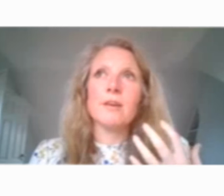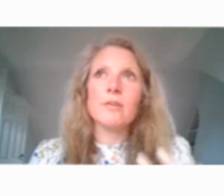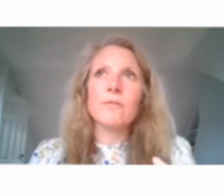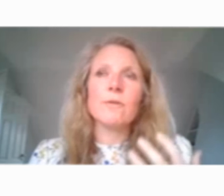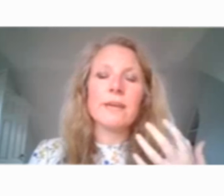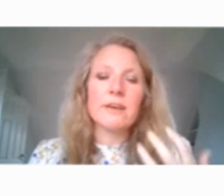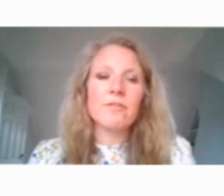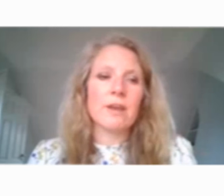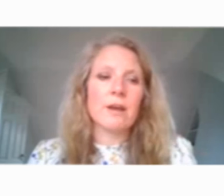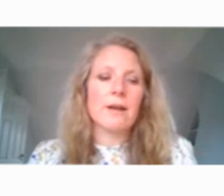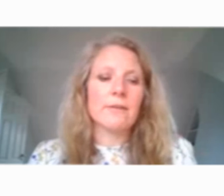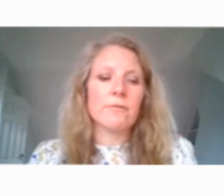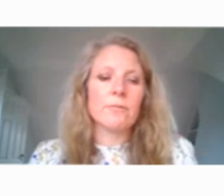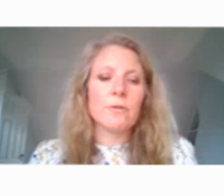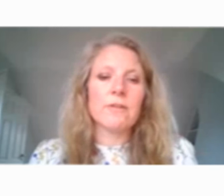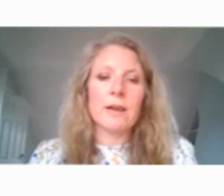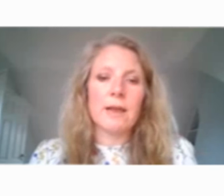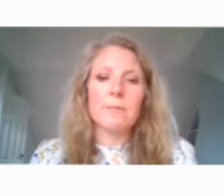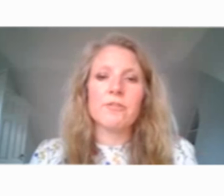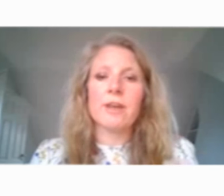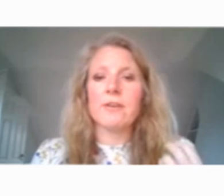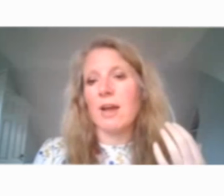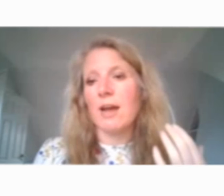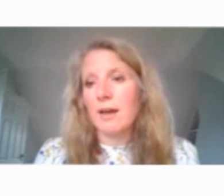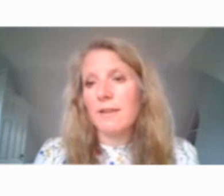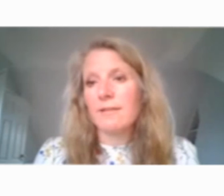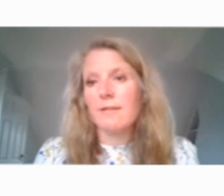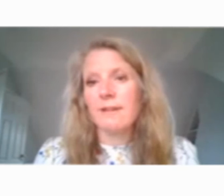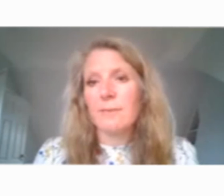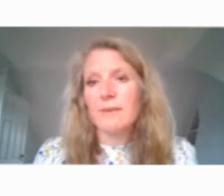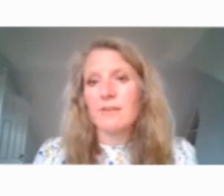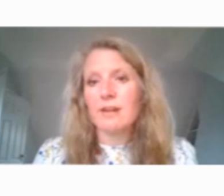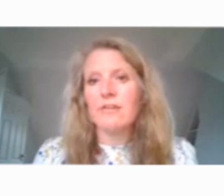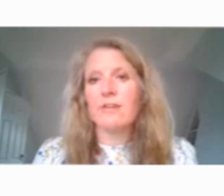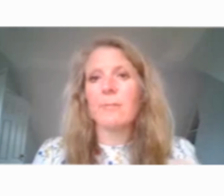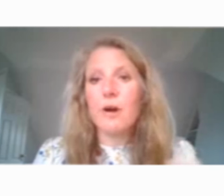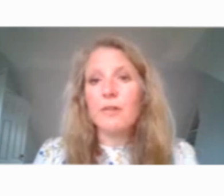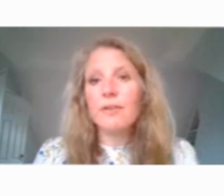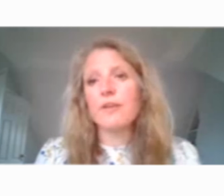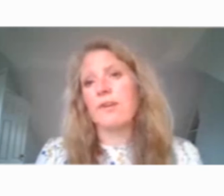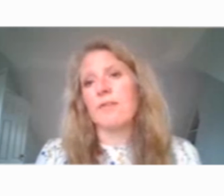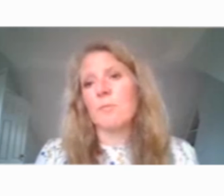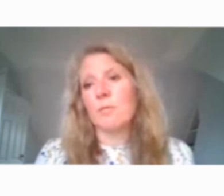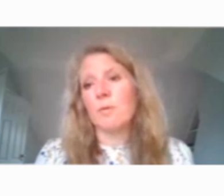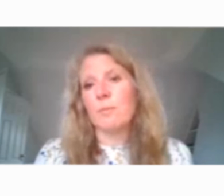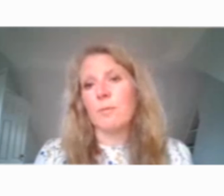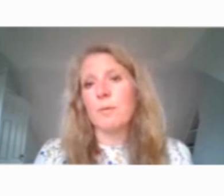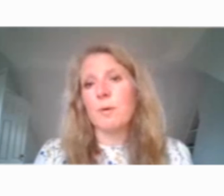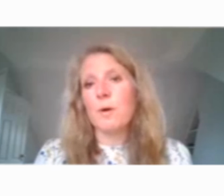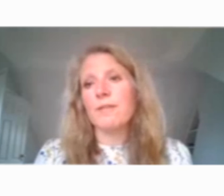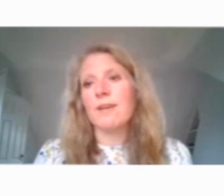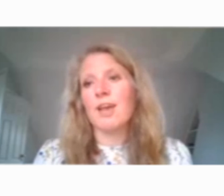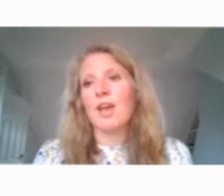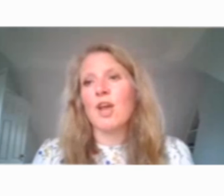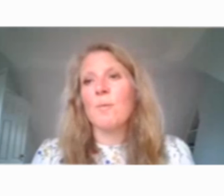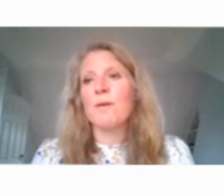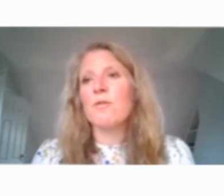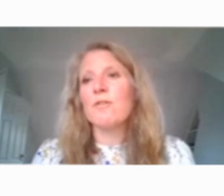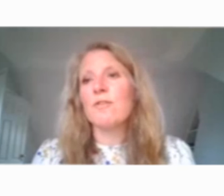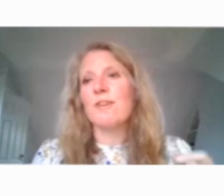being useful, interesting kinds of responses to climate change and other sustainability challenges because they address more than one problem at